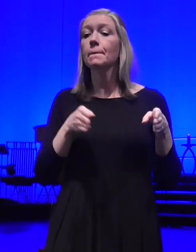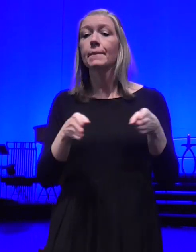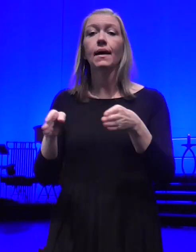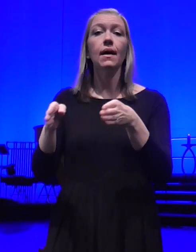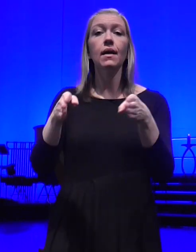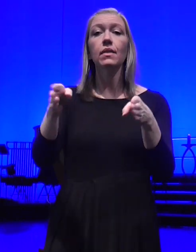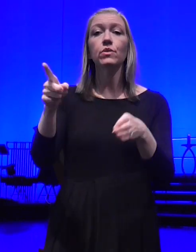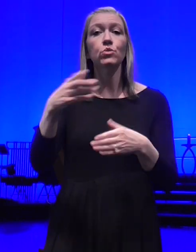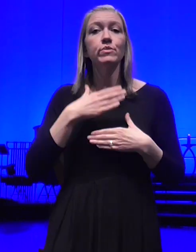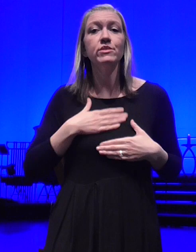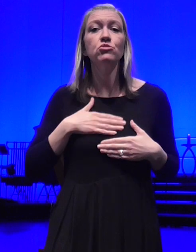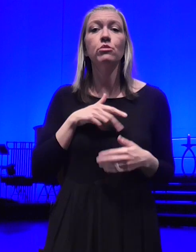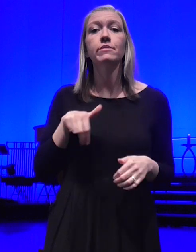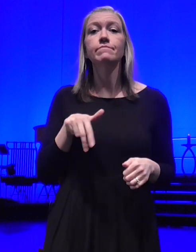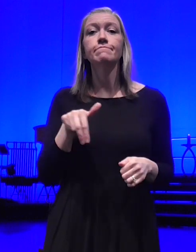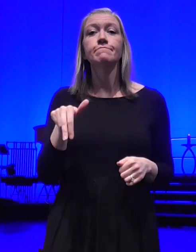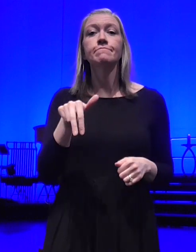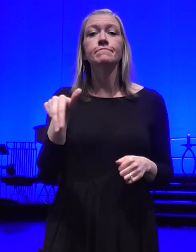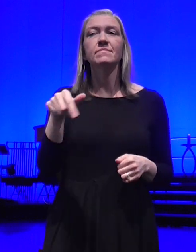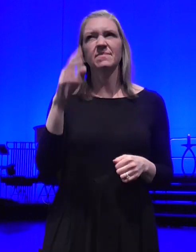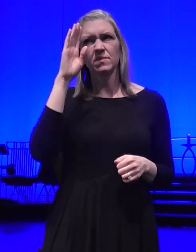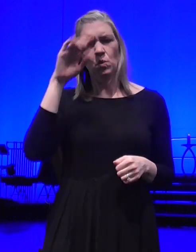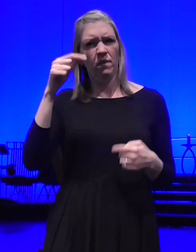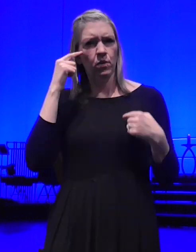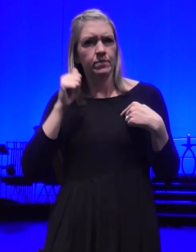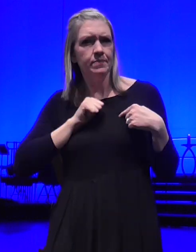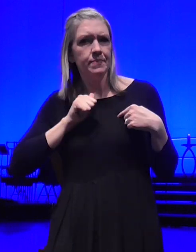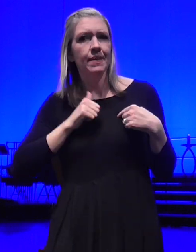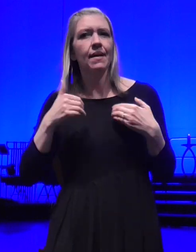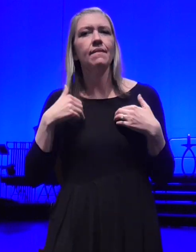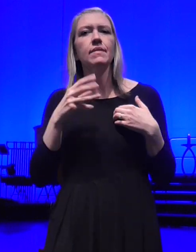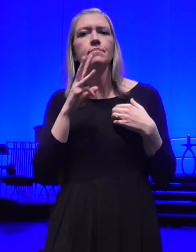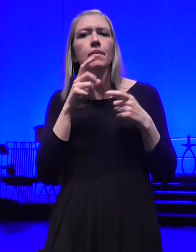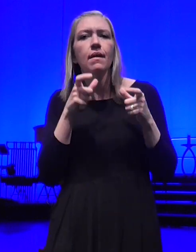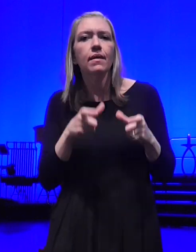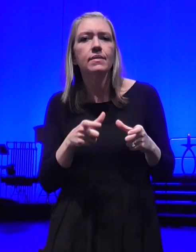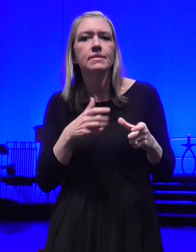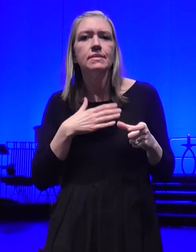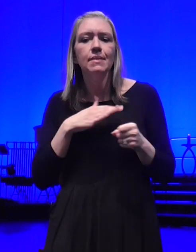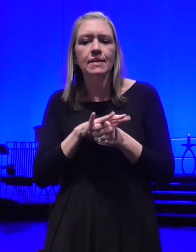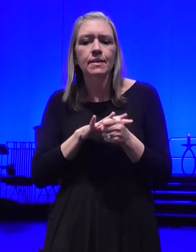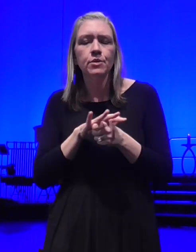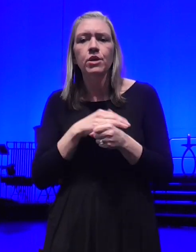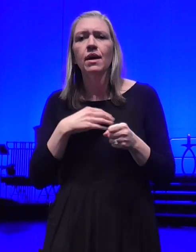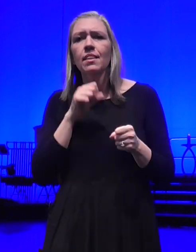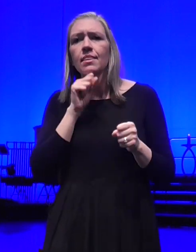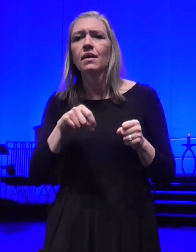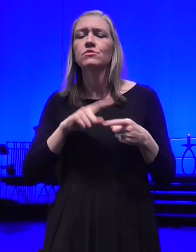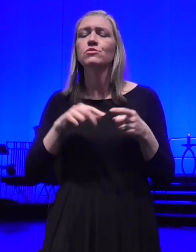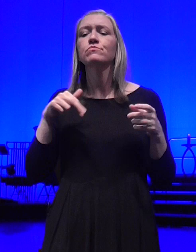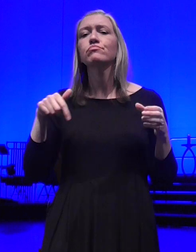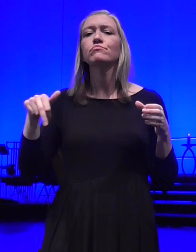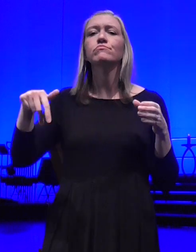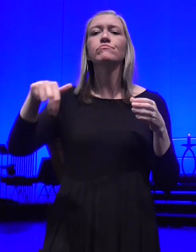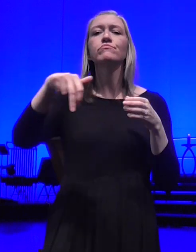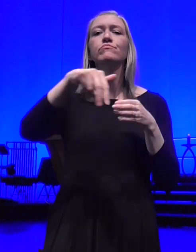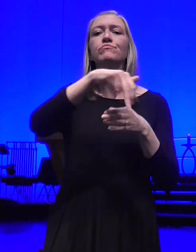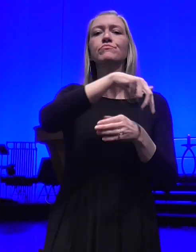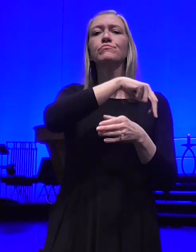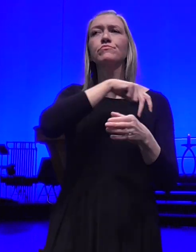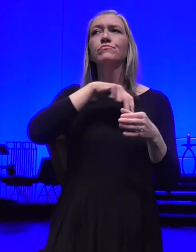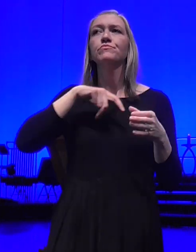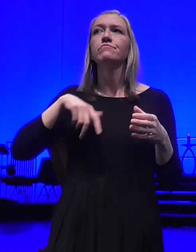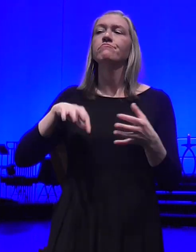you enjoy walking on. I know for me, we have a pond in our neighborhood, and I love to walk around it and be with